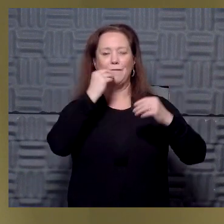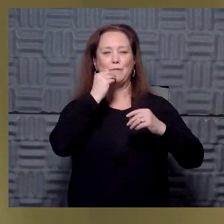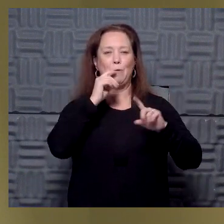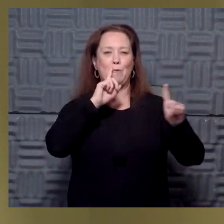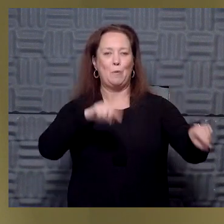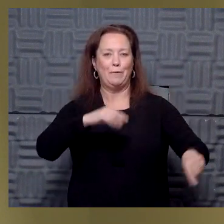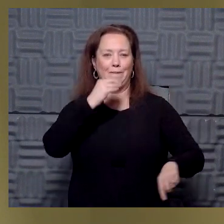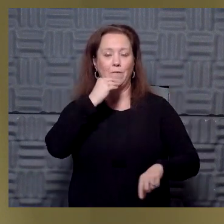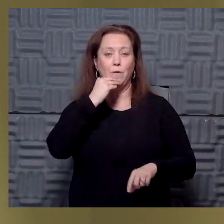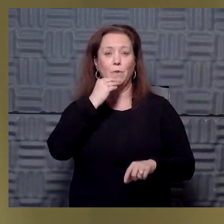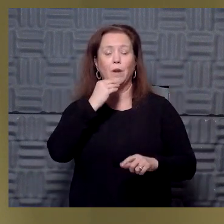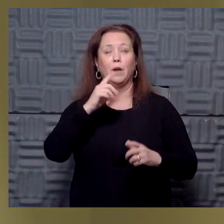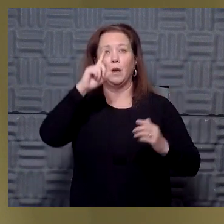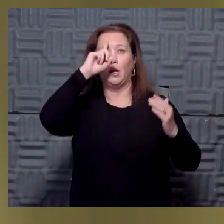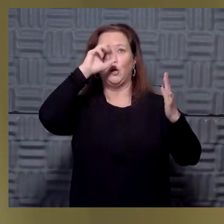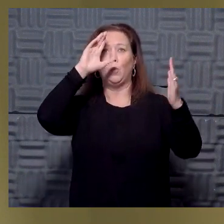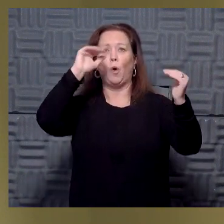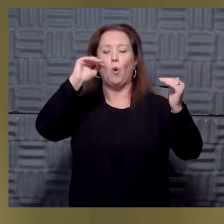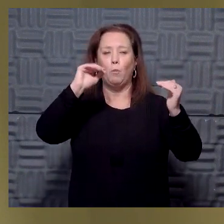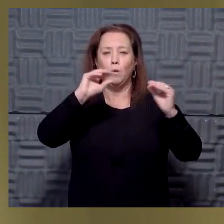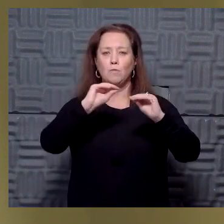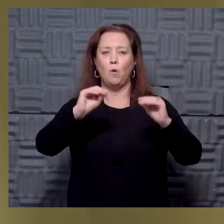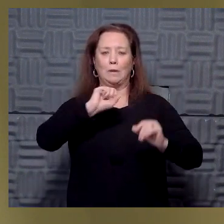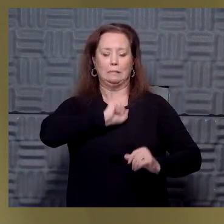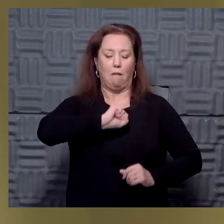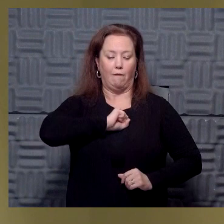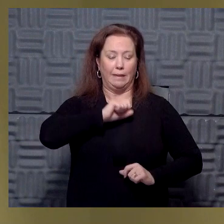is not necessarily coughing and sneezing on your food.